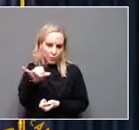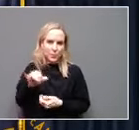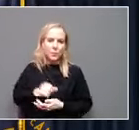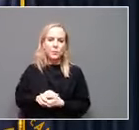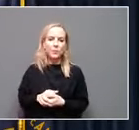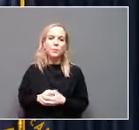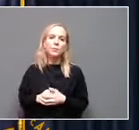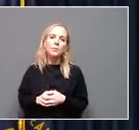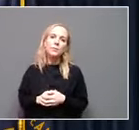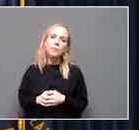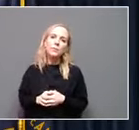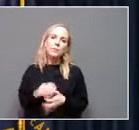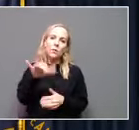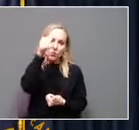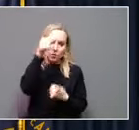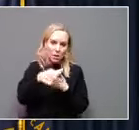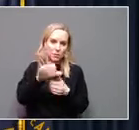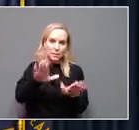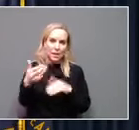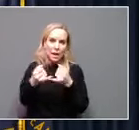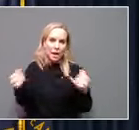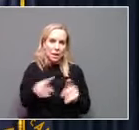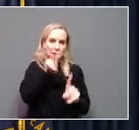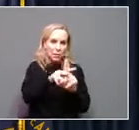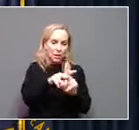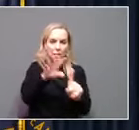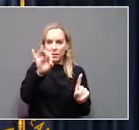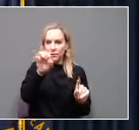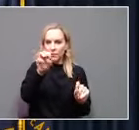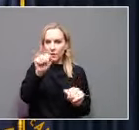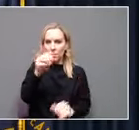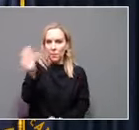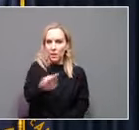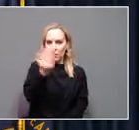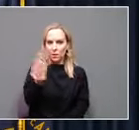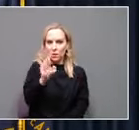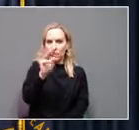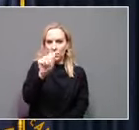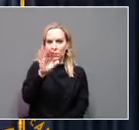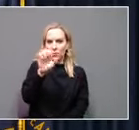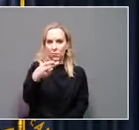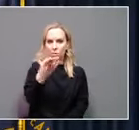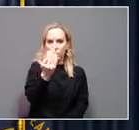Remember, the deadline to apply with FEMA is Monday, March 14th.